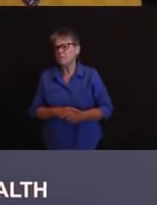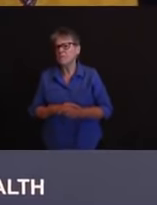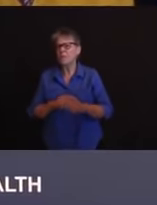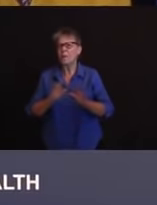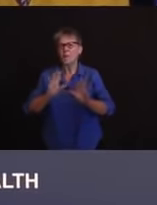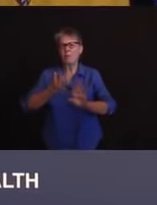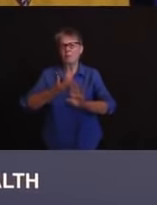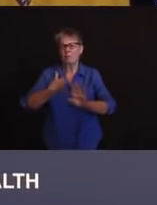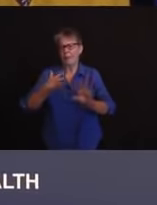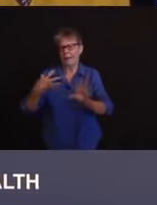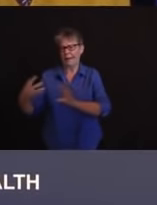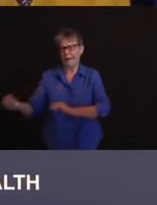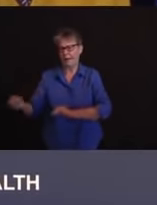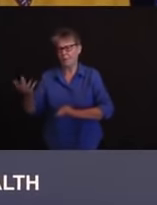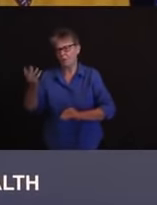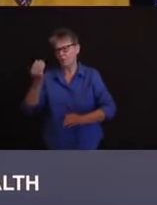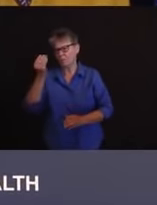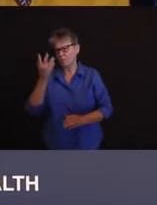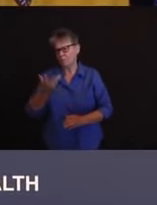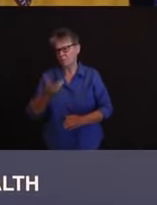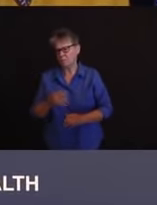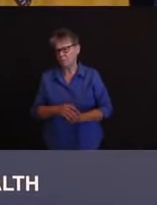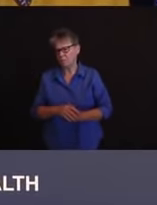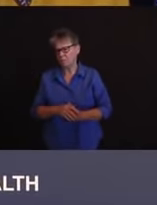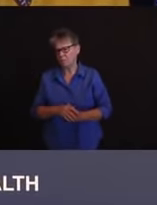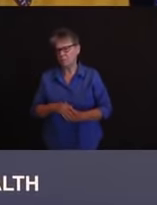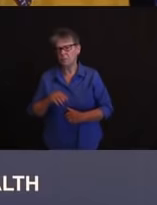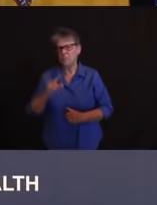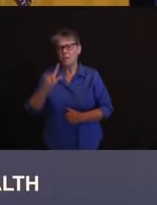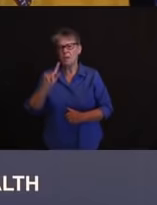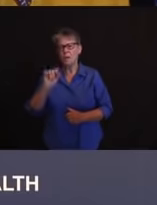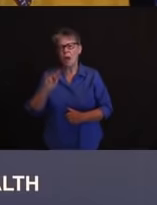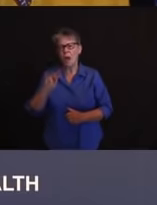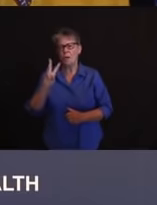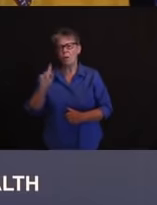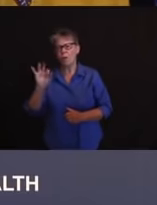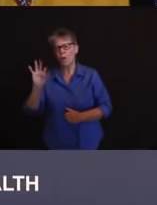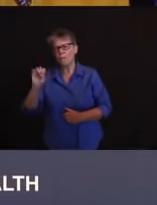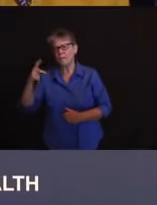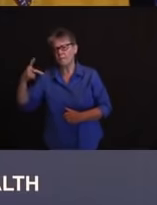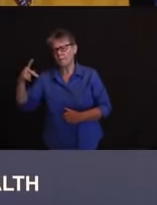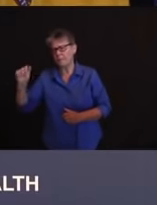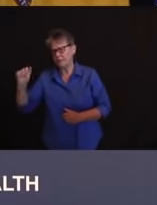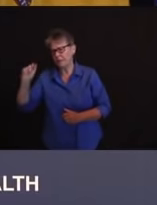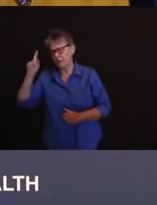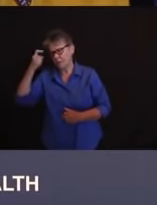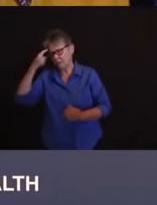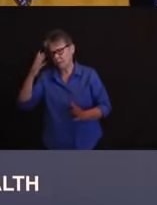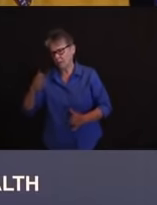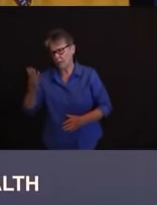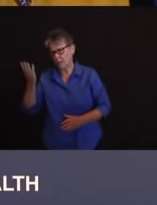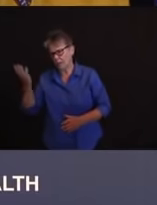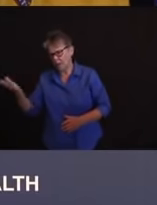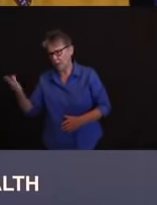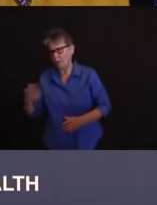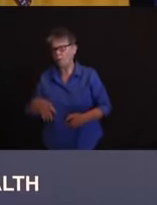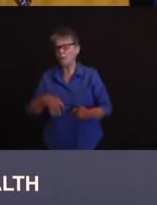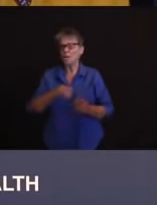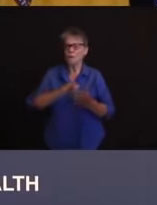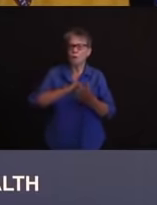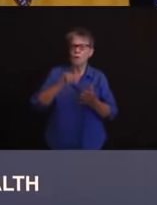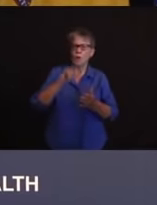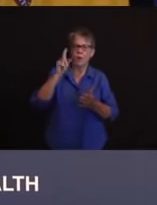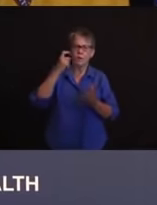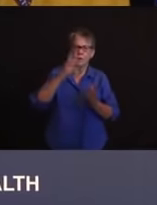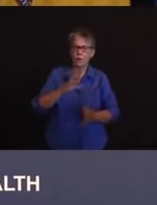Governor Tom Wolf in Pennsylvania, Governor Andrew Cuomo in New York, just sort of looking at our respective realities and steps